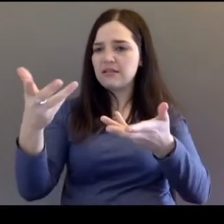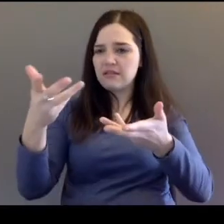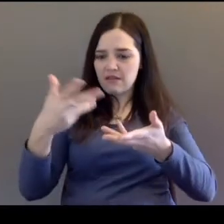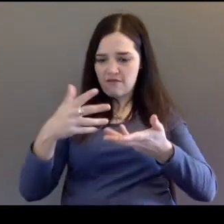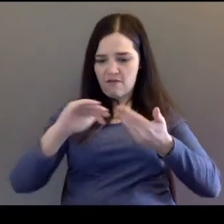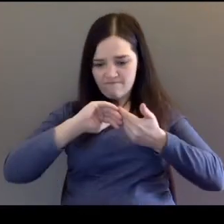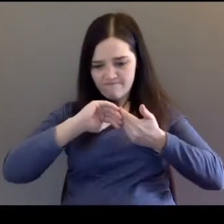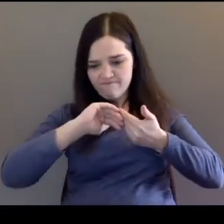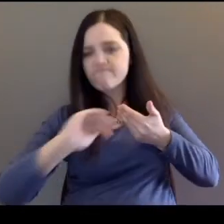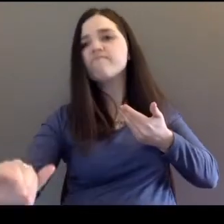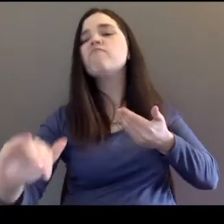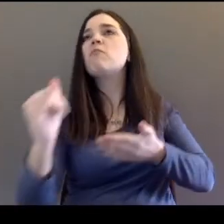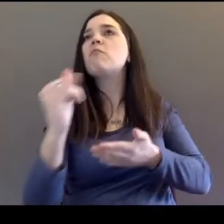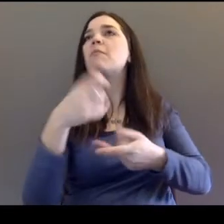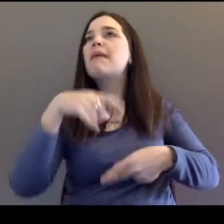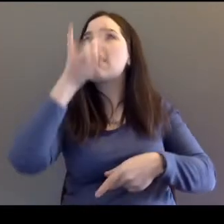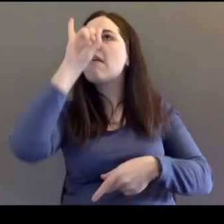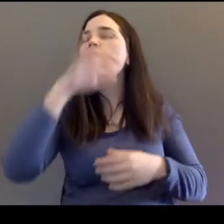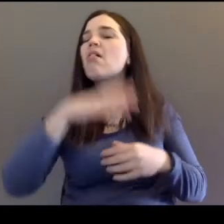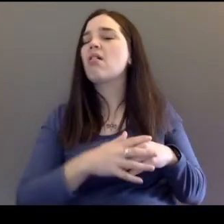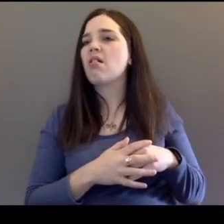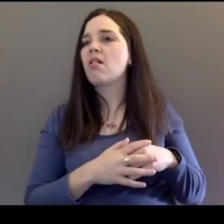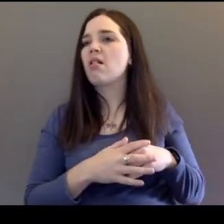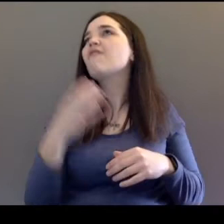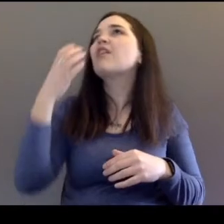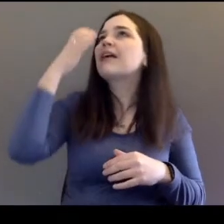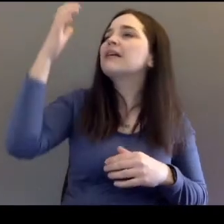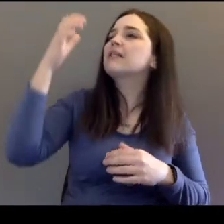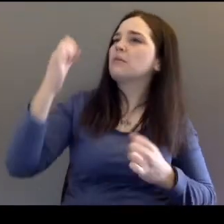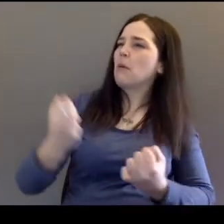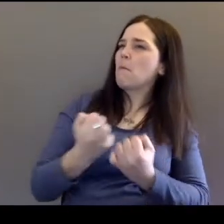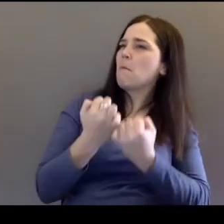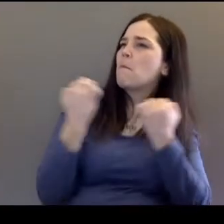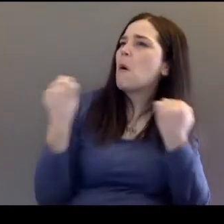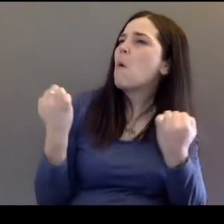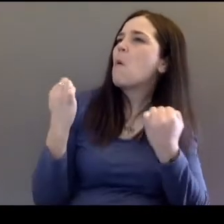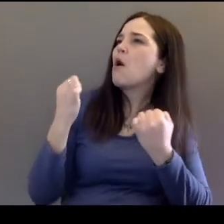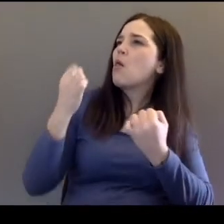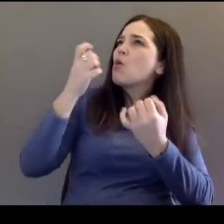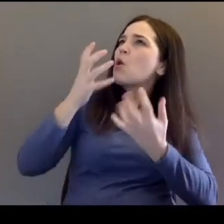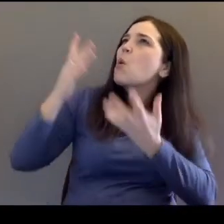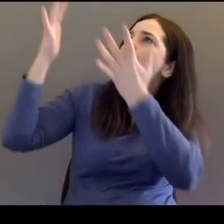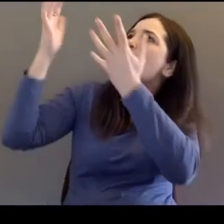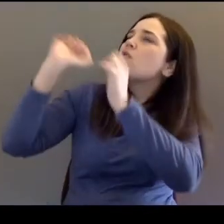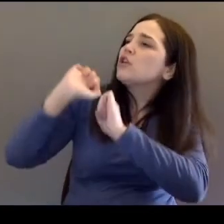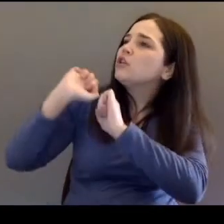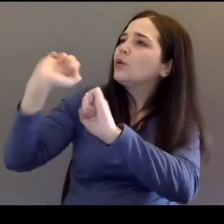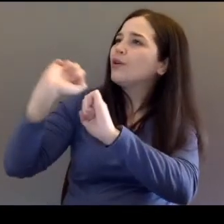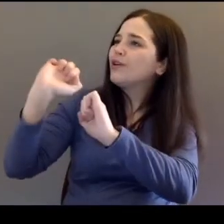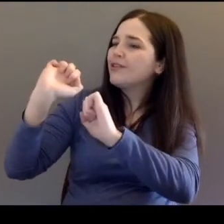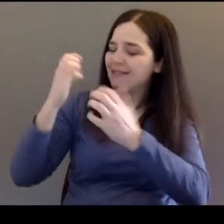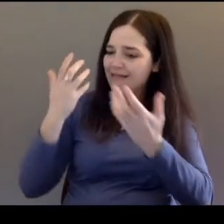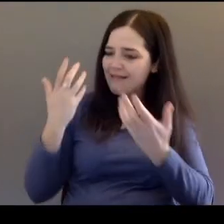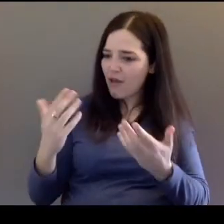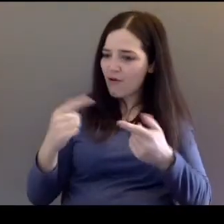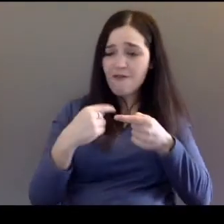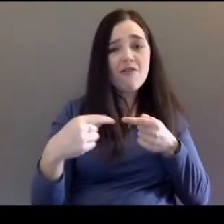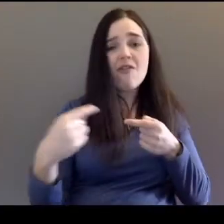from evil. For the kingdom and the power and the glory are yours now and